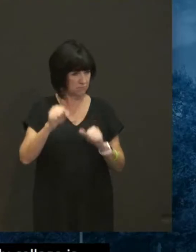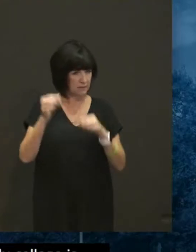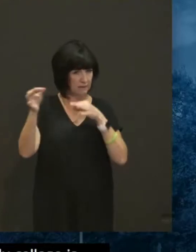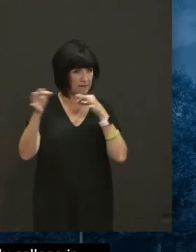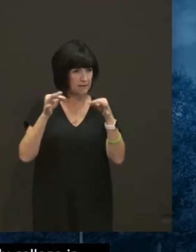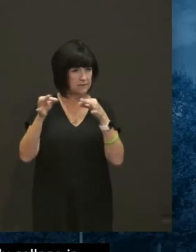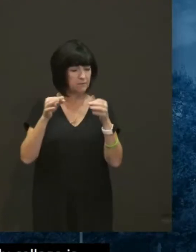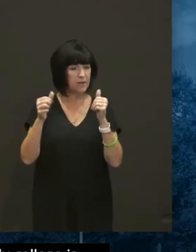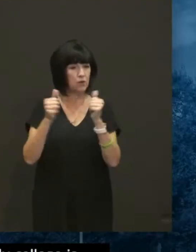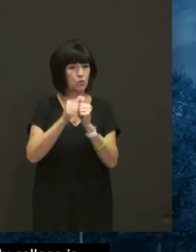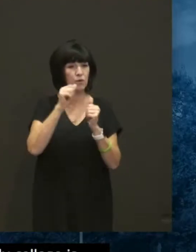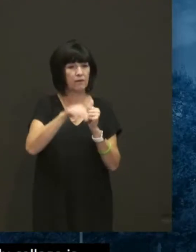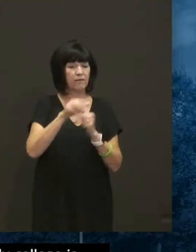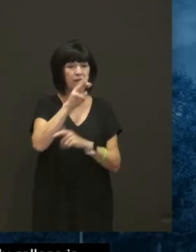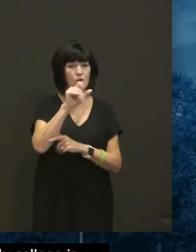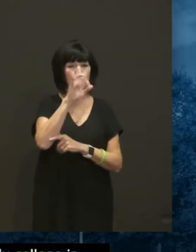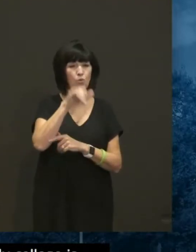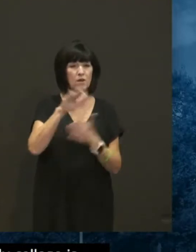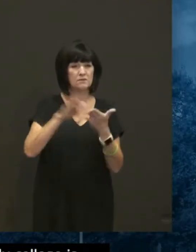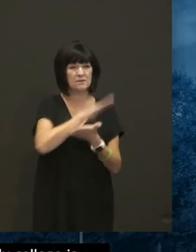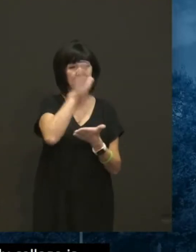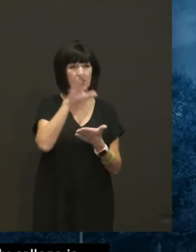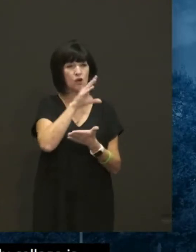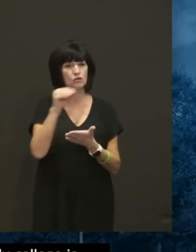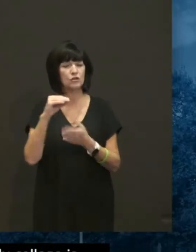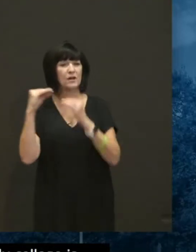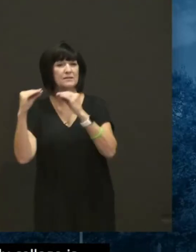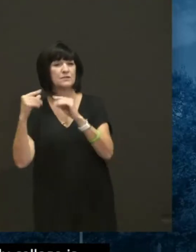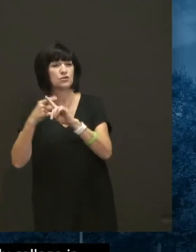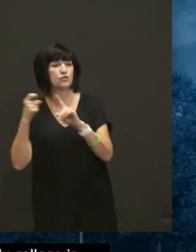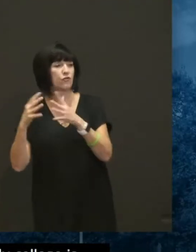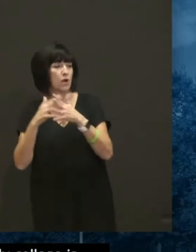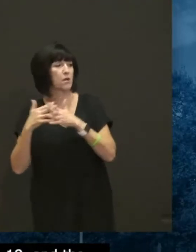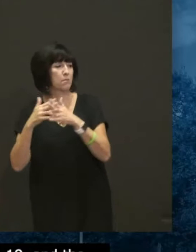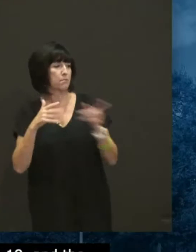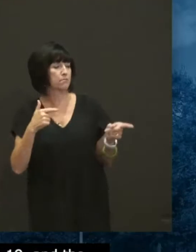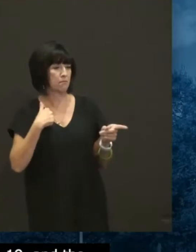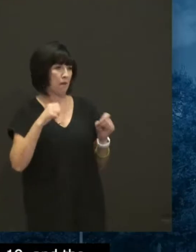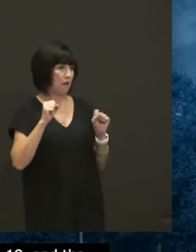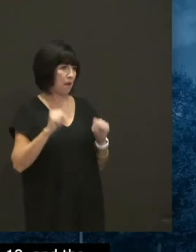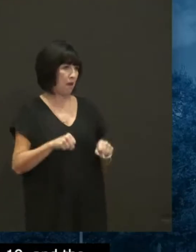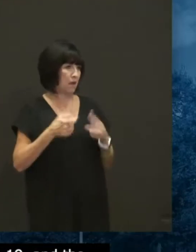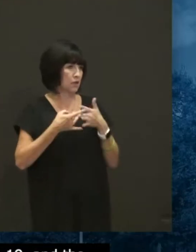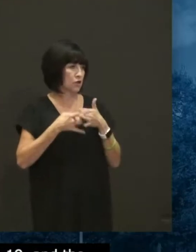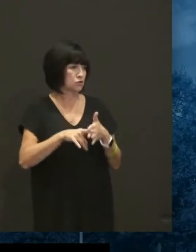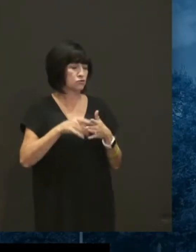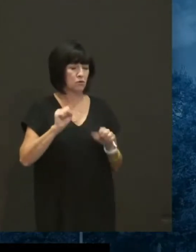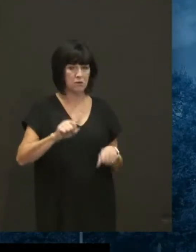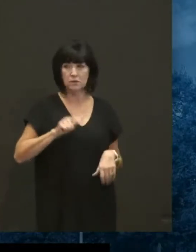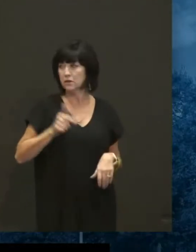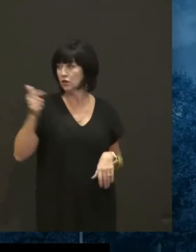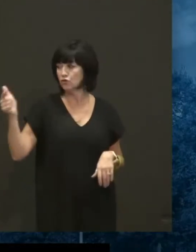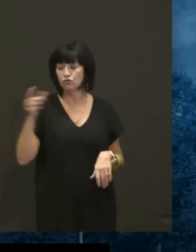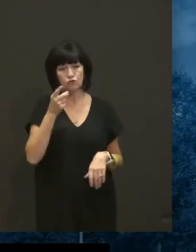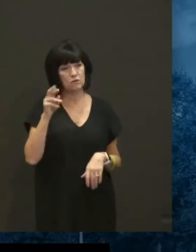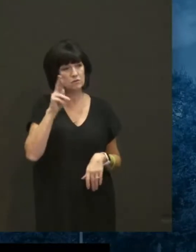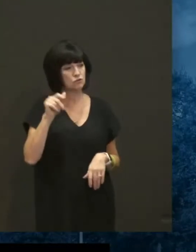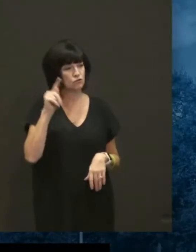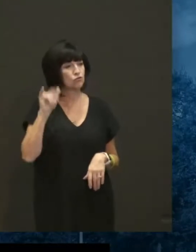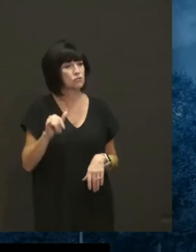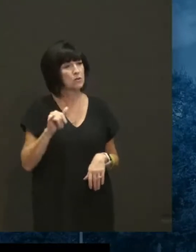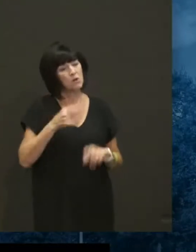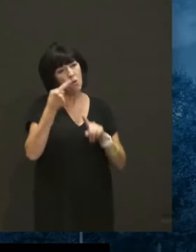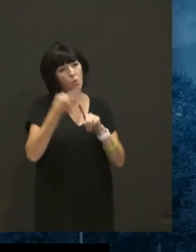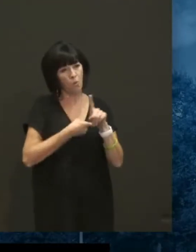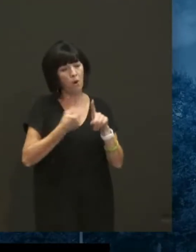the coronavirus on that campus? So I'll start and then turn over to Dr. Rattay. We've probably about a month ago,